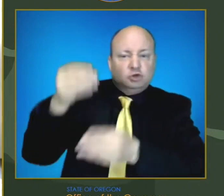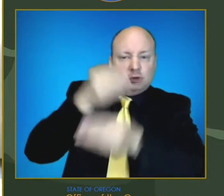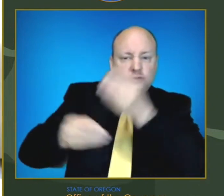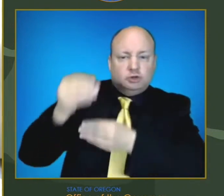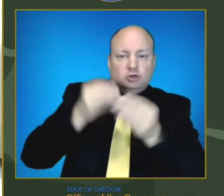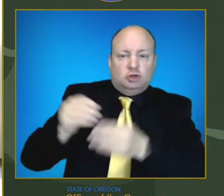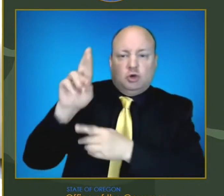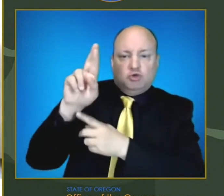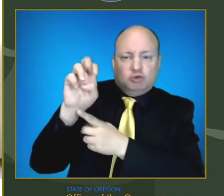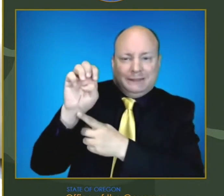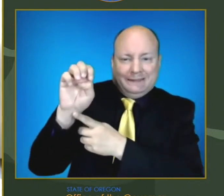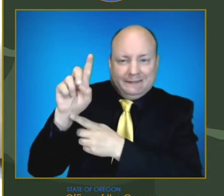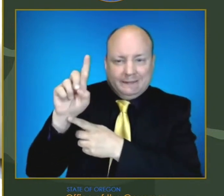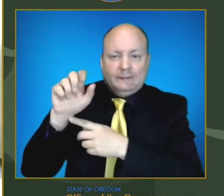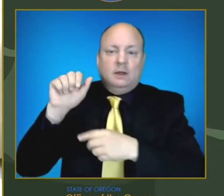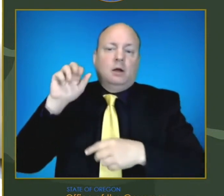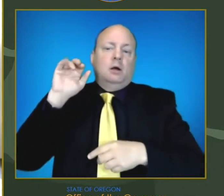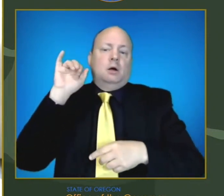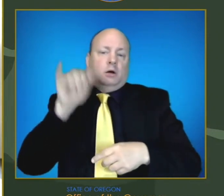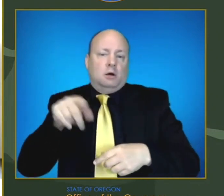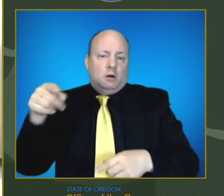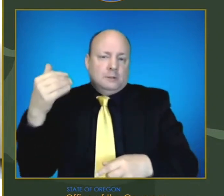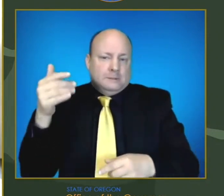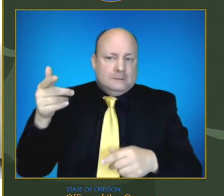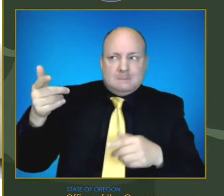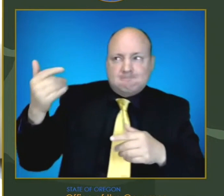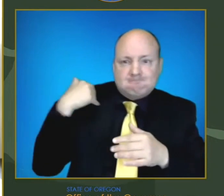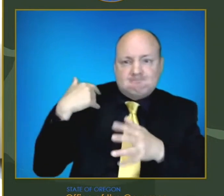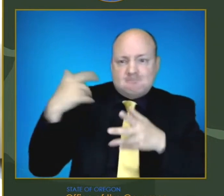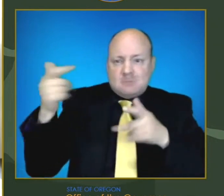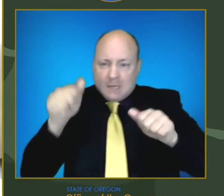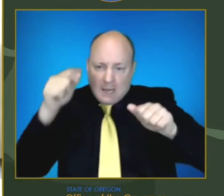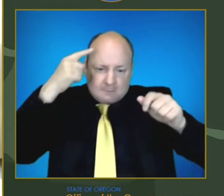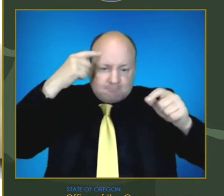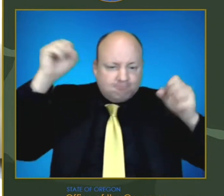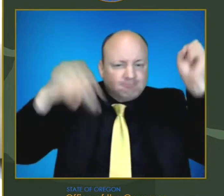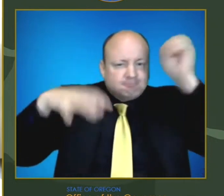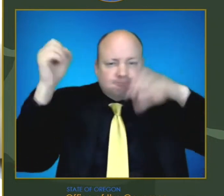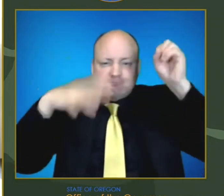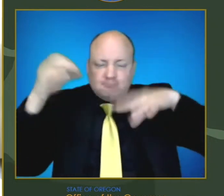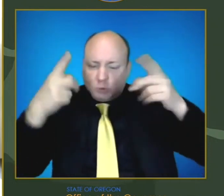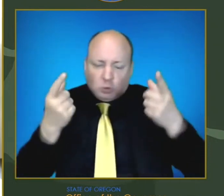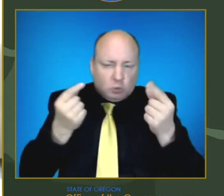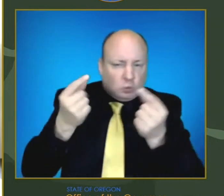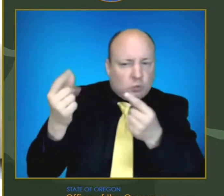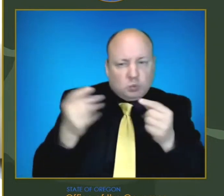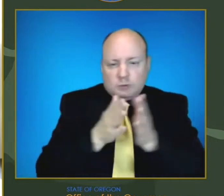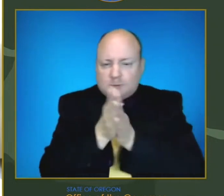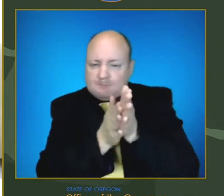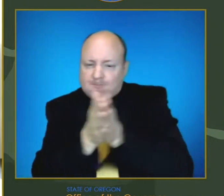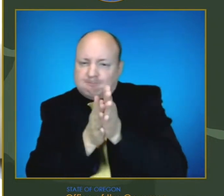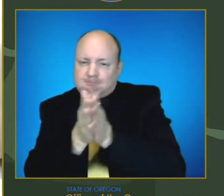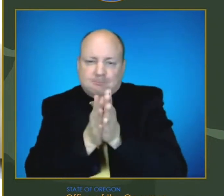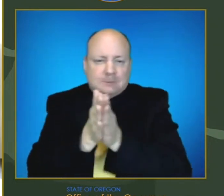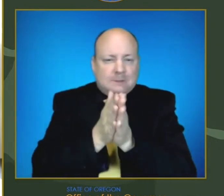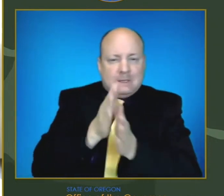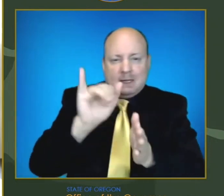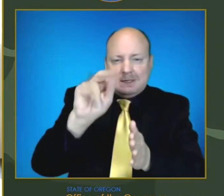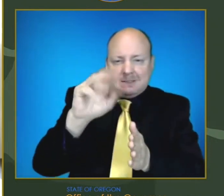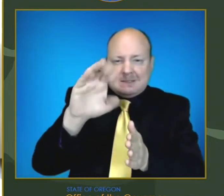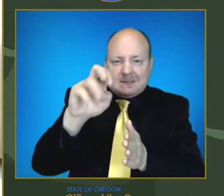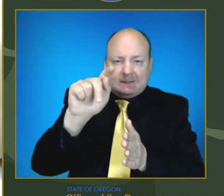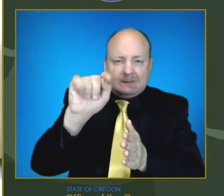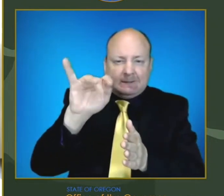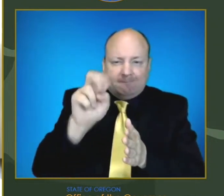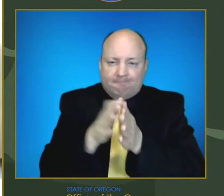consider brainstorming creative ways to motivate people to get vaccinated, I think I may have literally